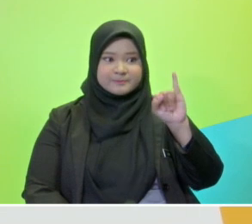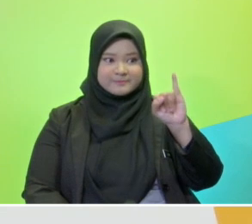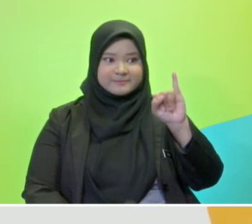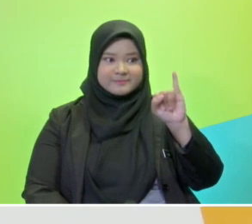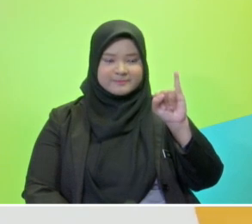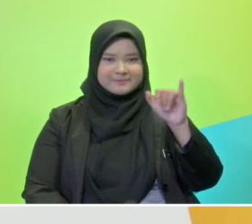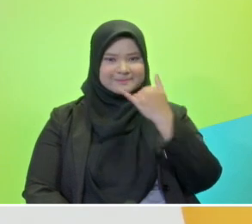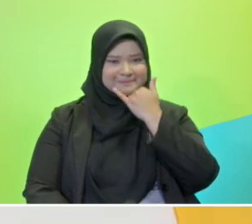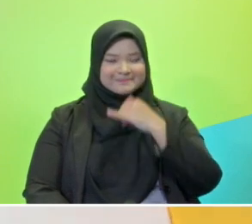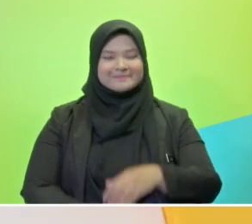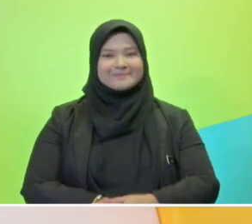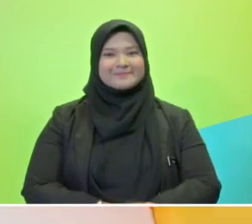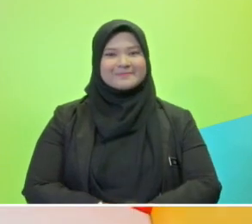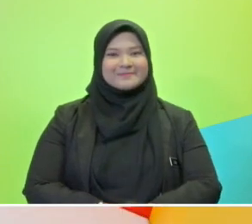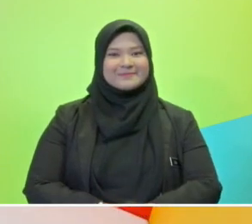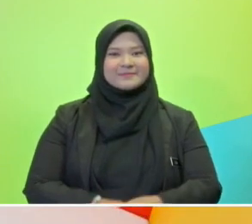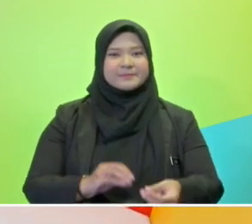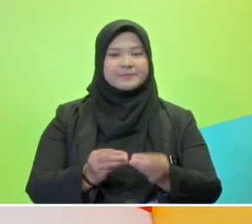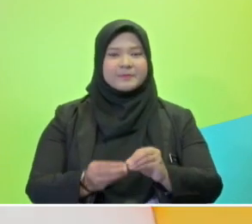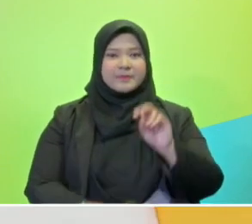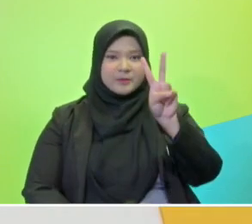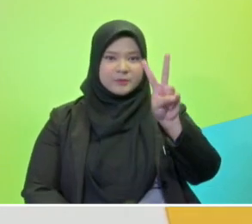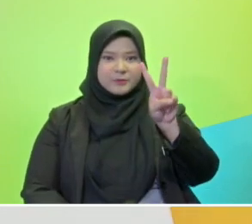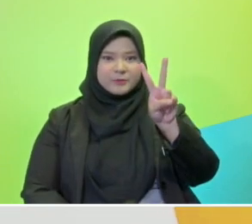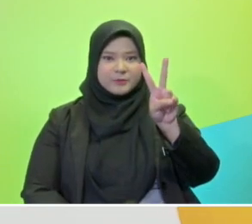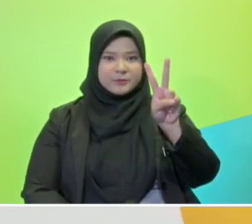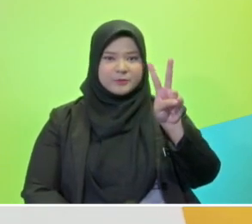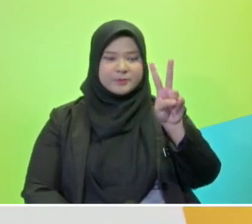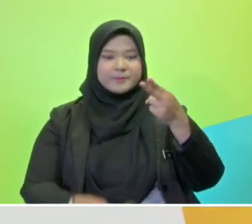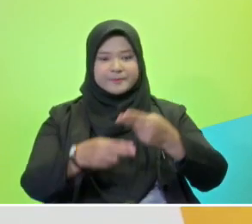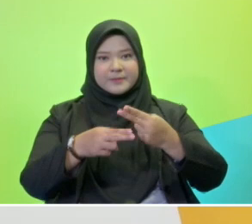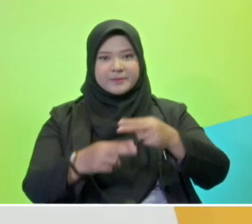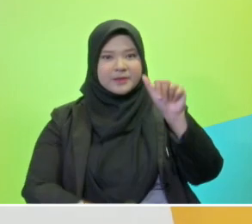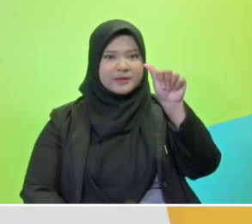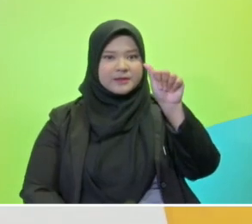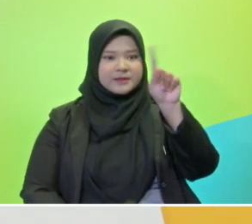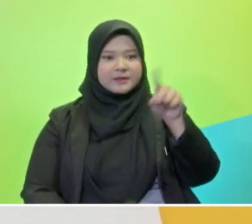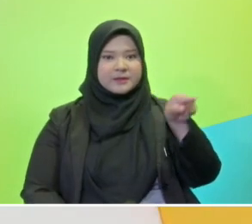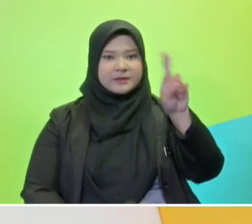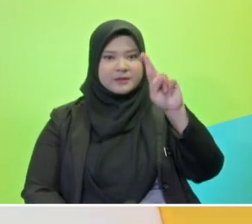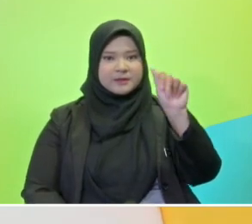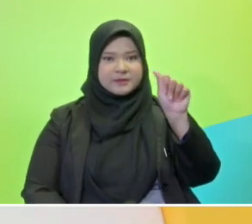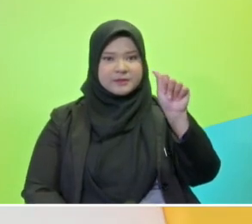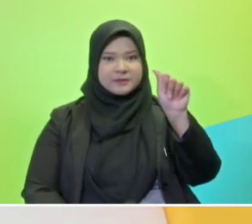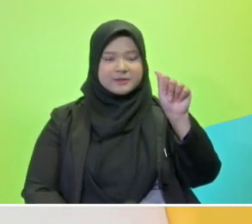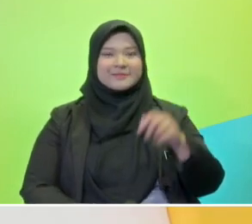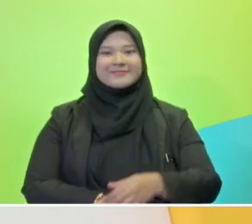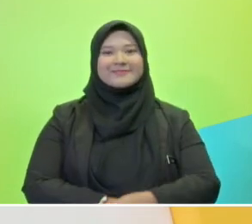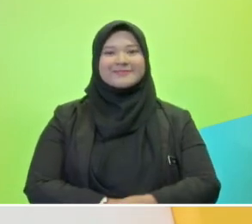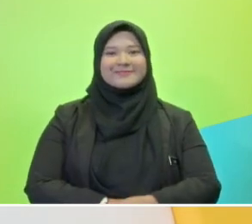Hi. Next, we have Siti Azra Darwisha from SK Convent Bukit Mertajam, Pulau Pinang. Hi,